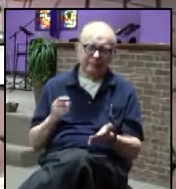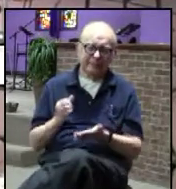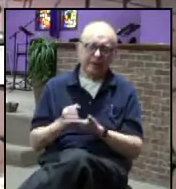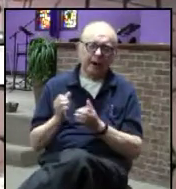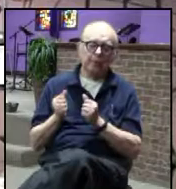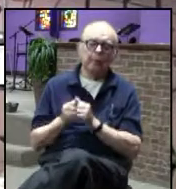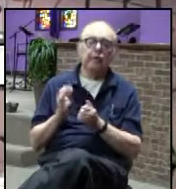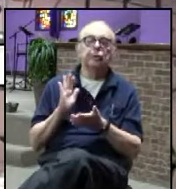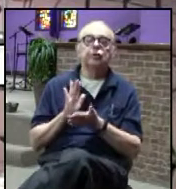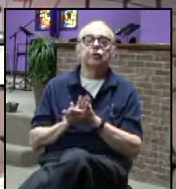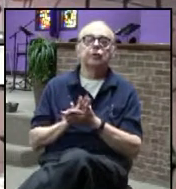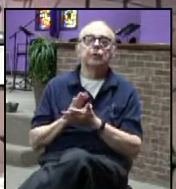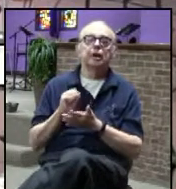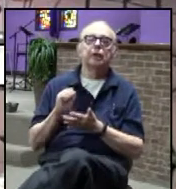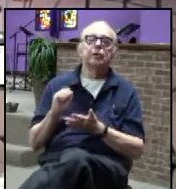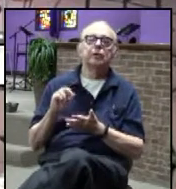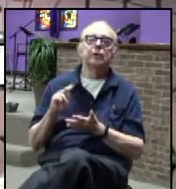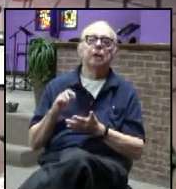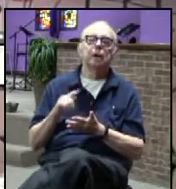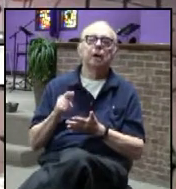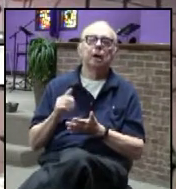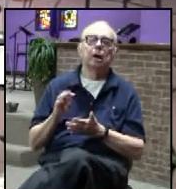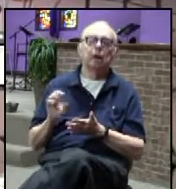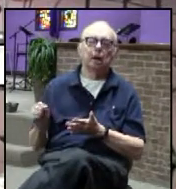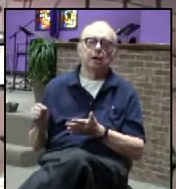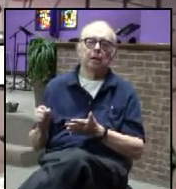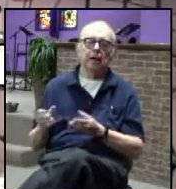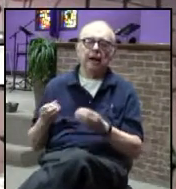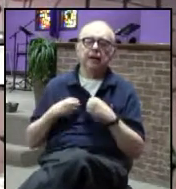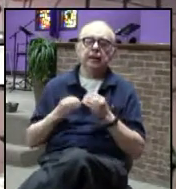school supplies, give me the list.